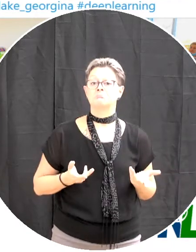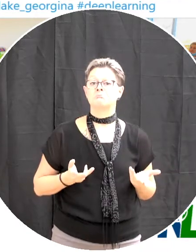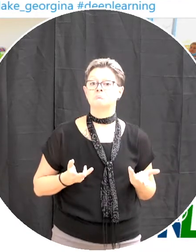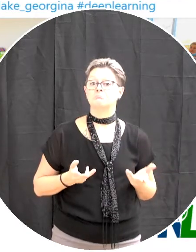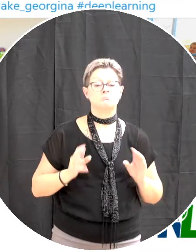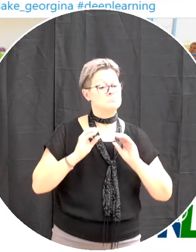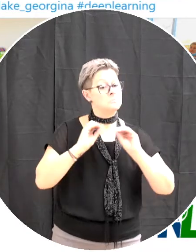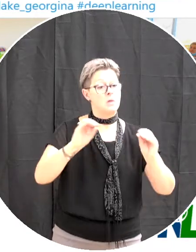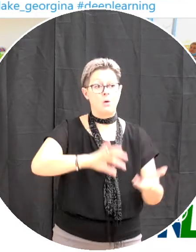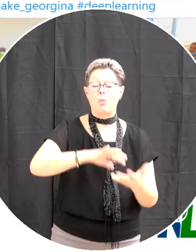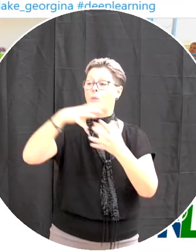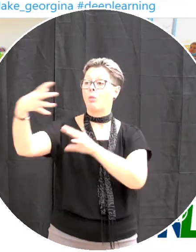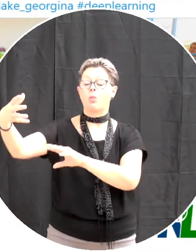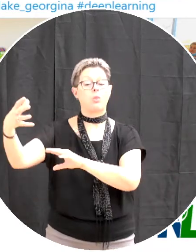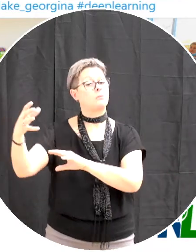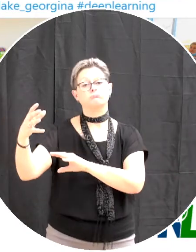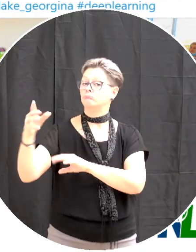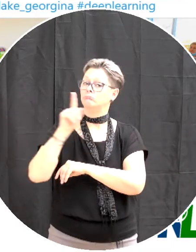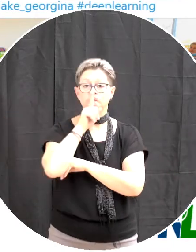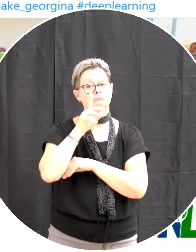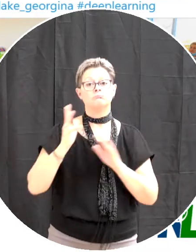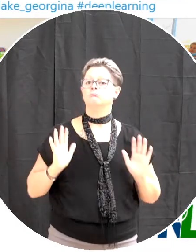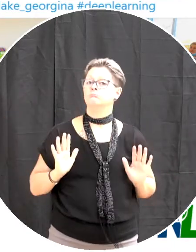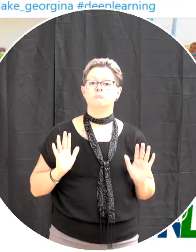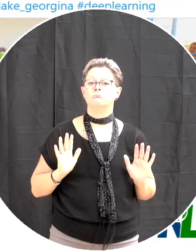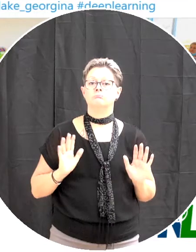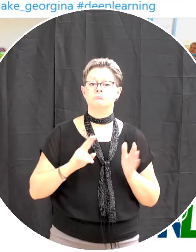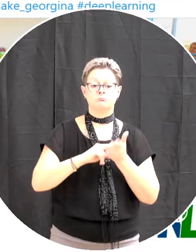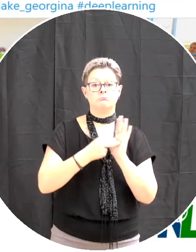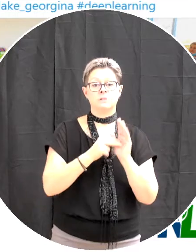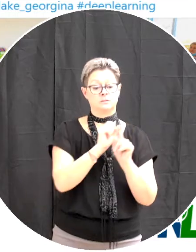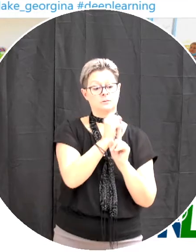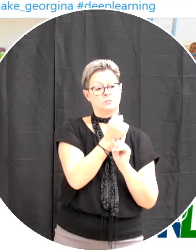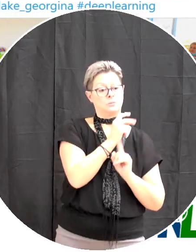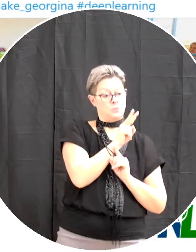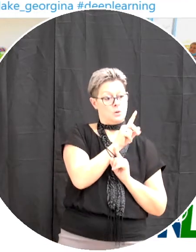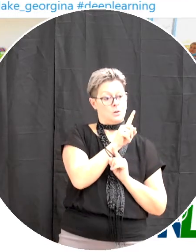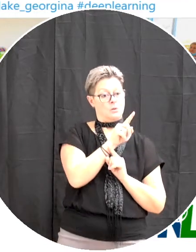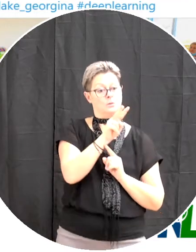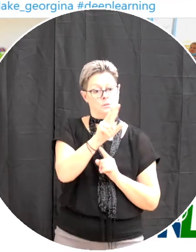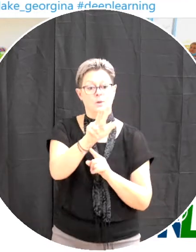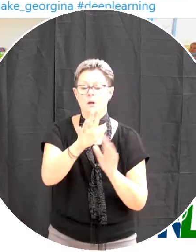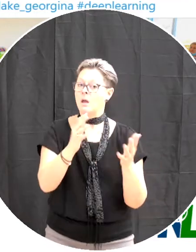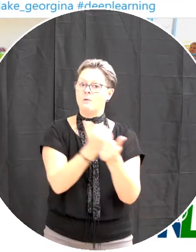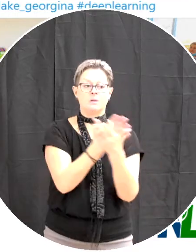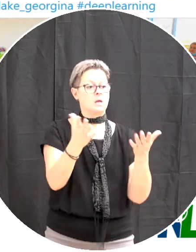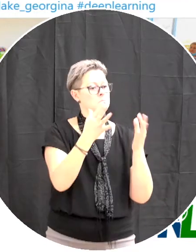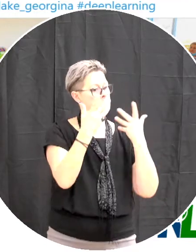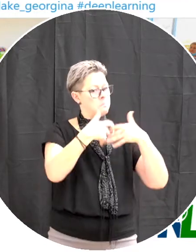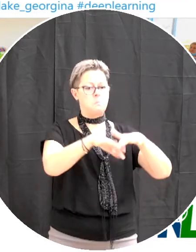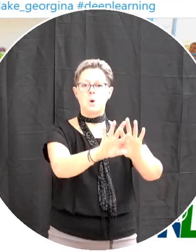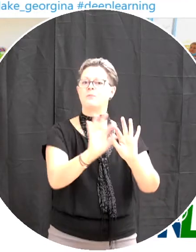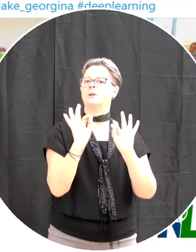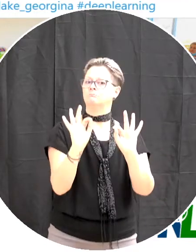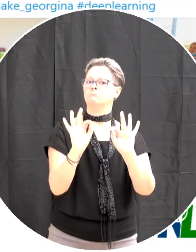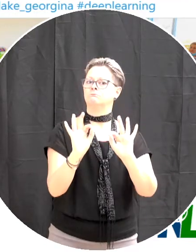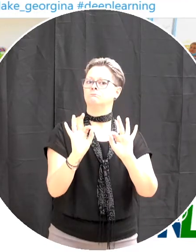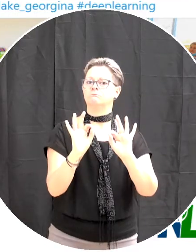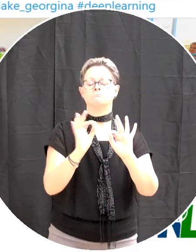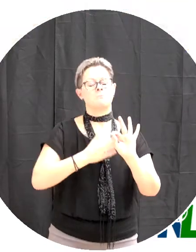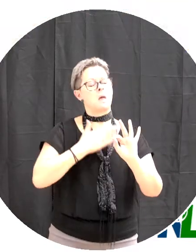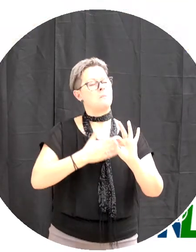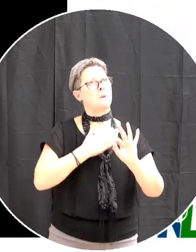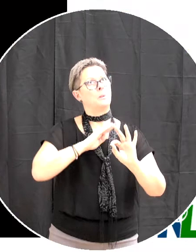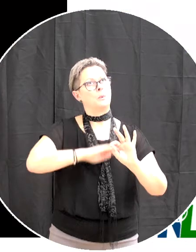disruption, to any requirement to shift from scenario 1 to 2 or 3. So we're just delighted with that.